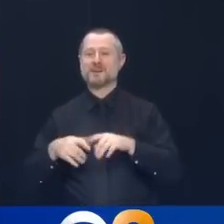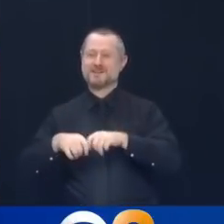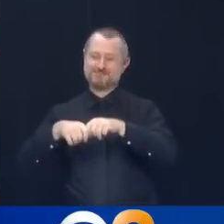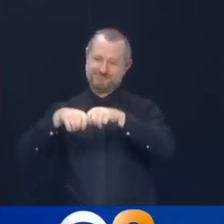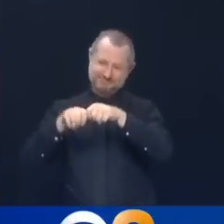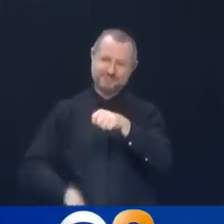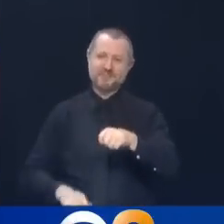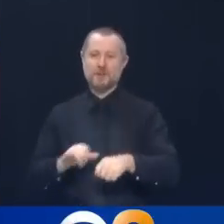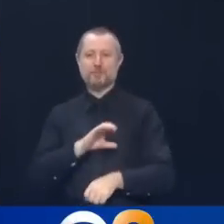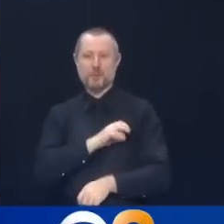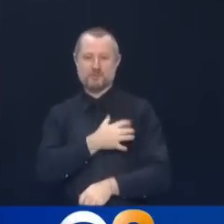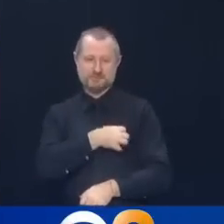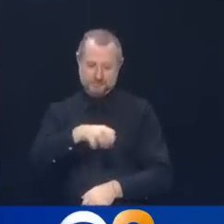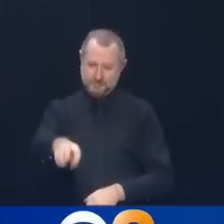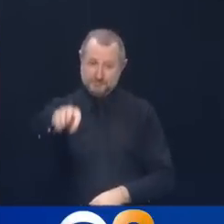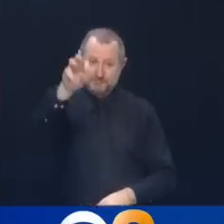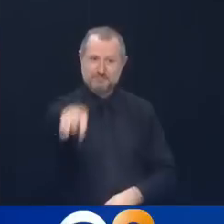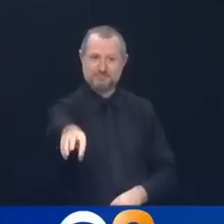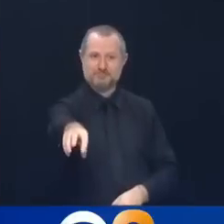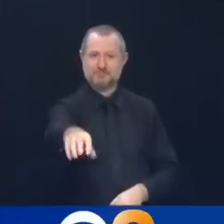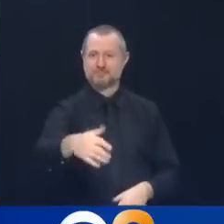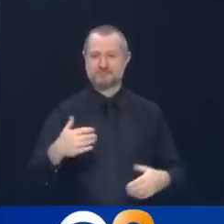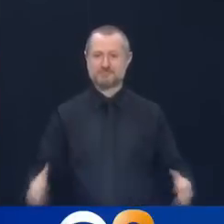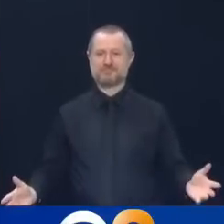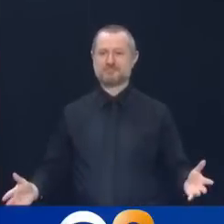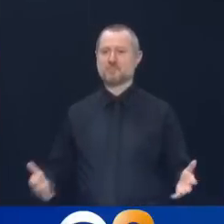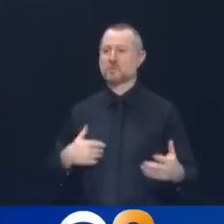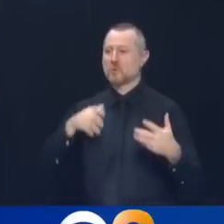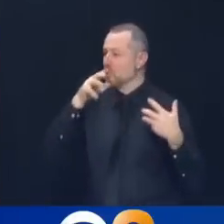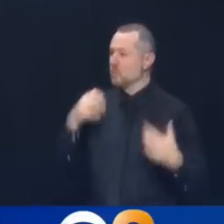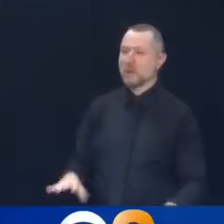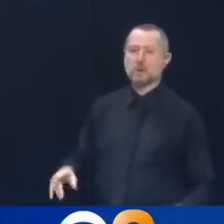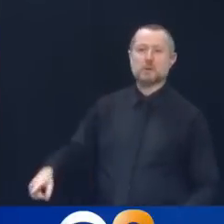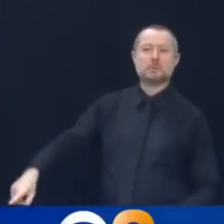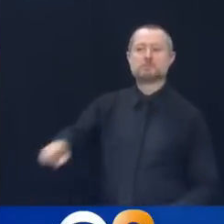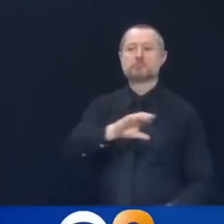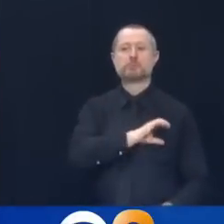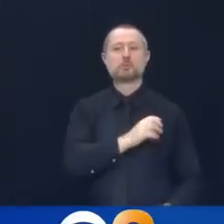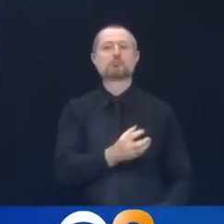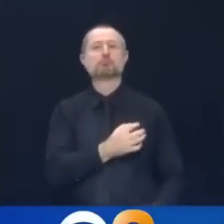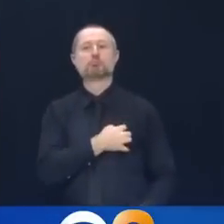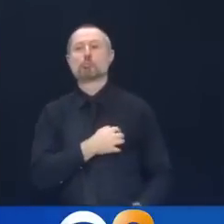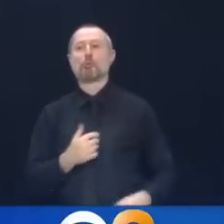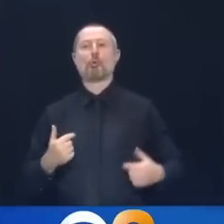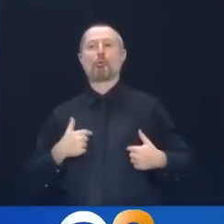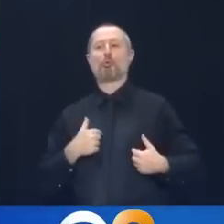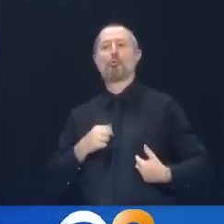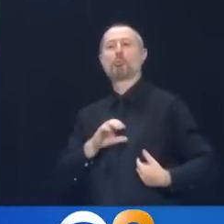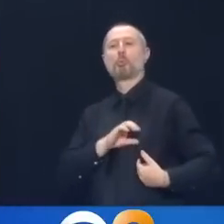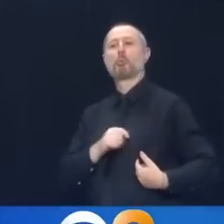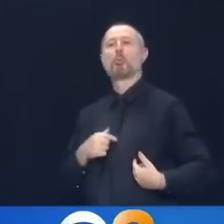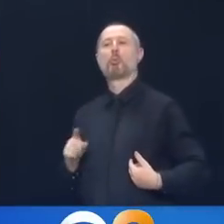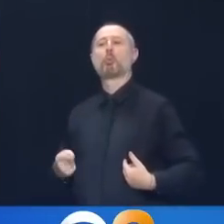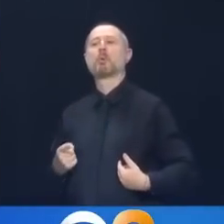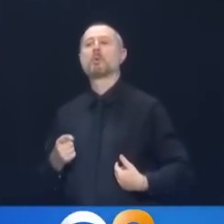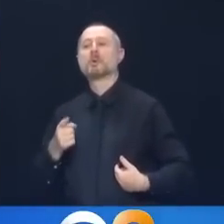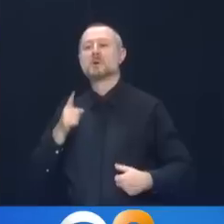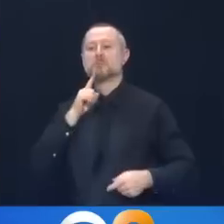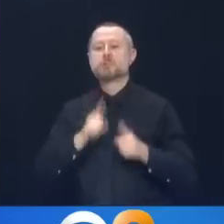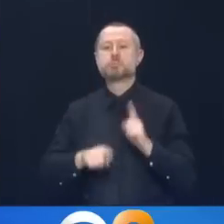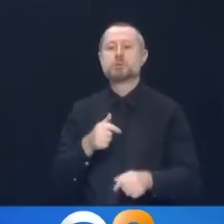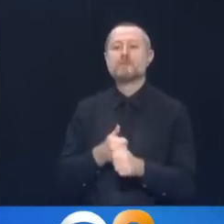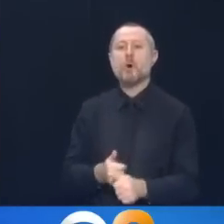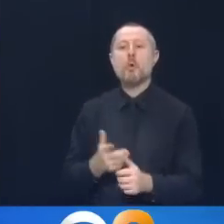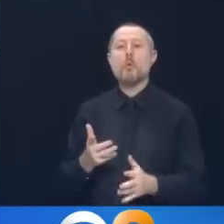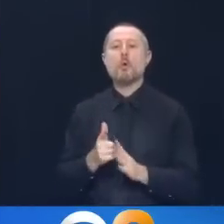officer. I don't want a law enforcement officer who says, I'm only enforcing the laws that I